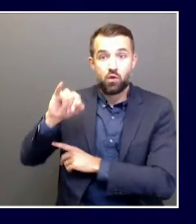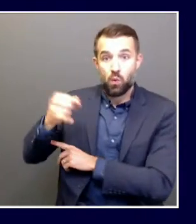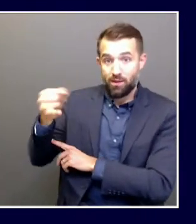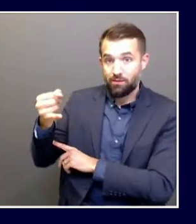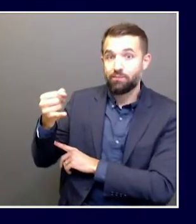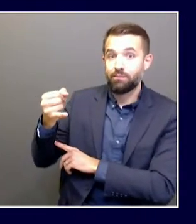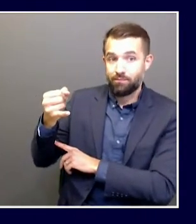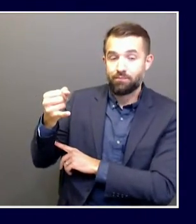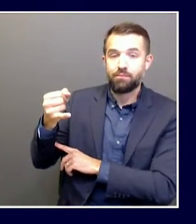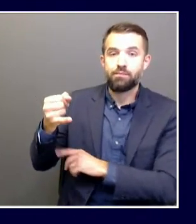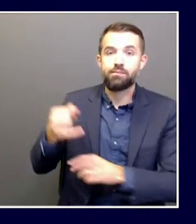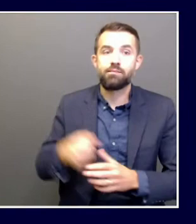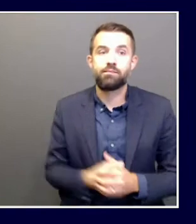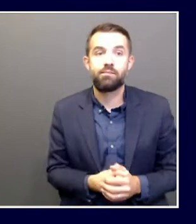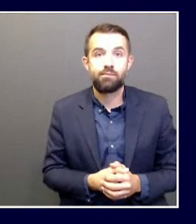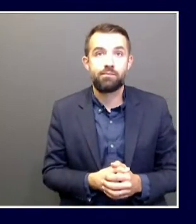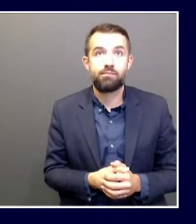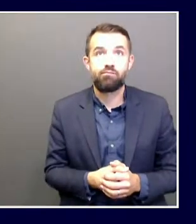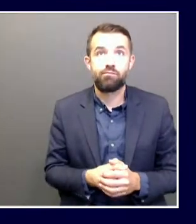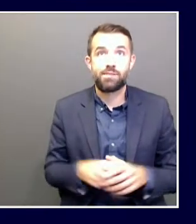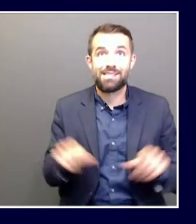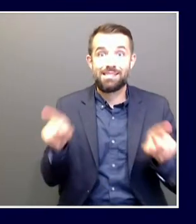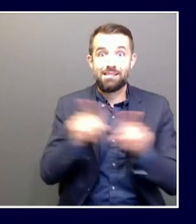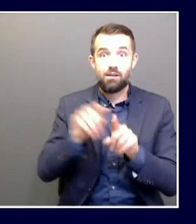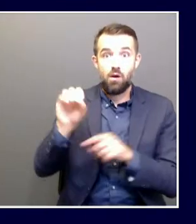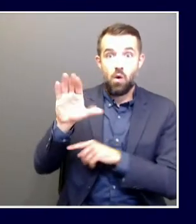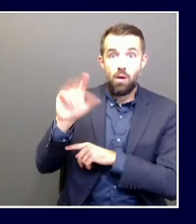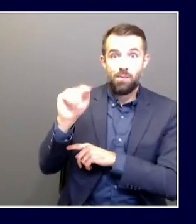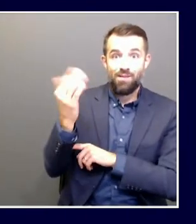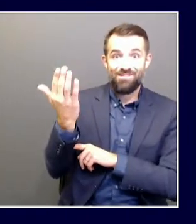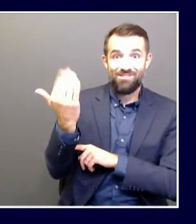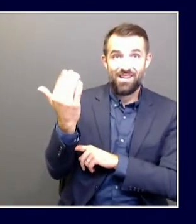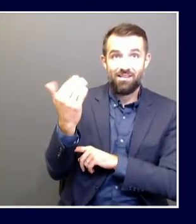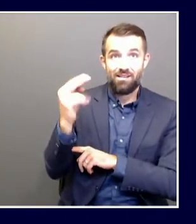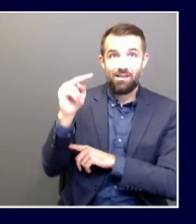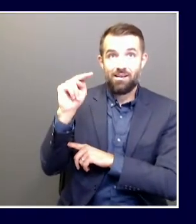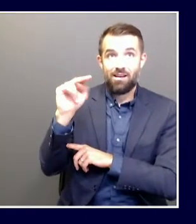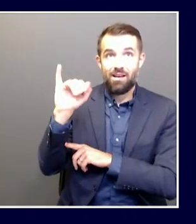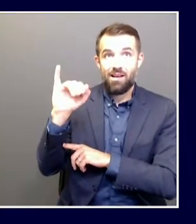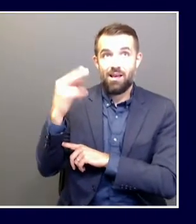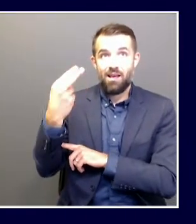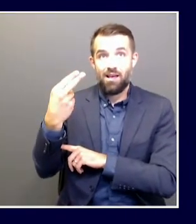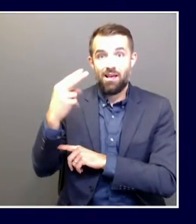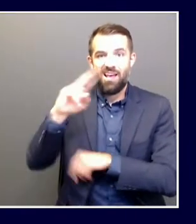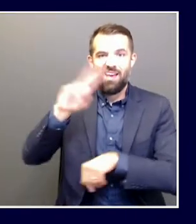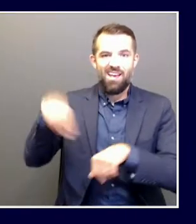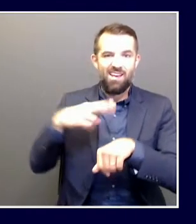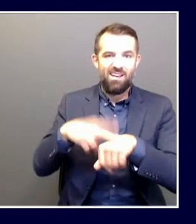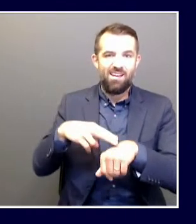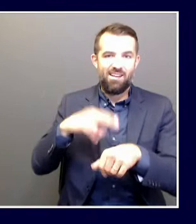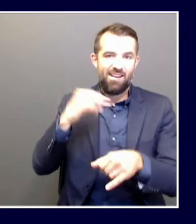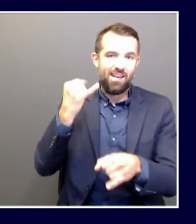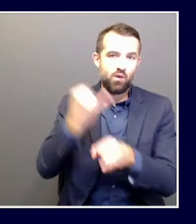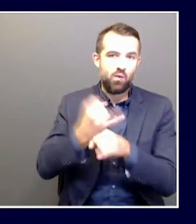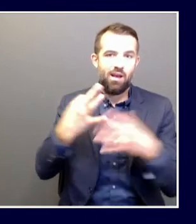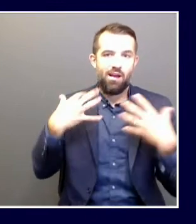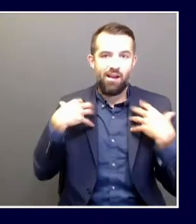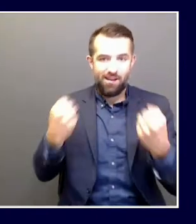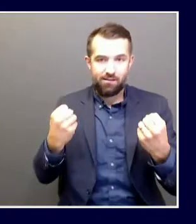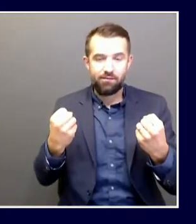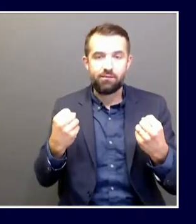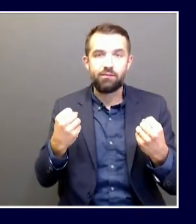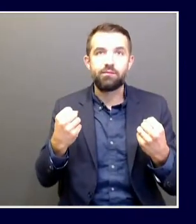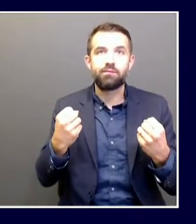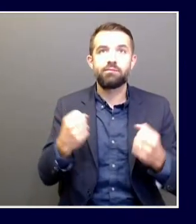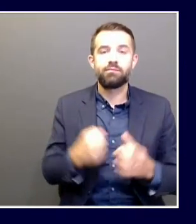an update from the National Institutes of Health around the mix and match strategy. If you got Moderna to start out with, can you